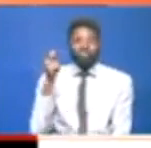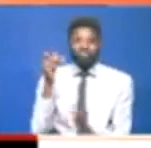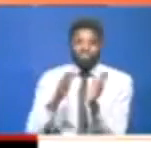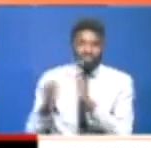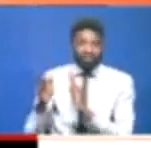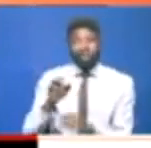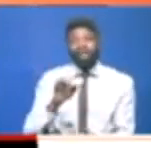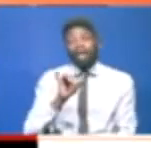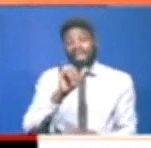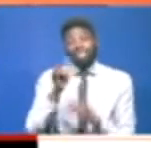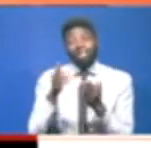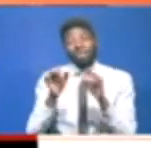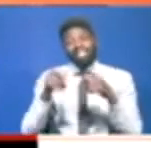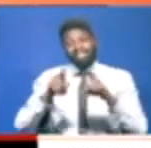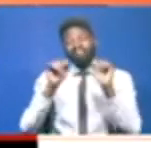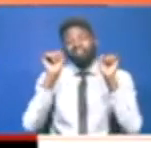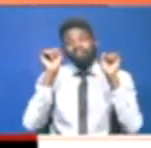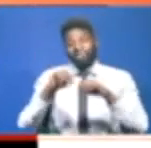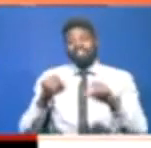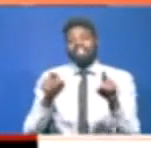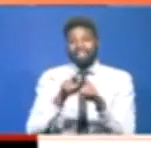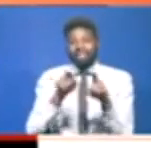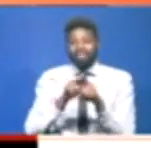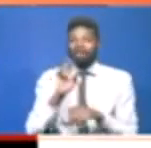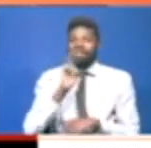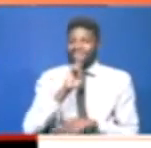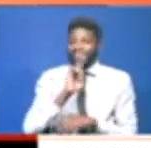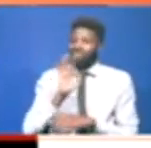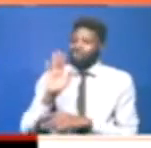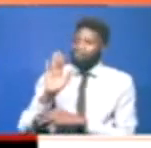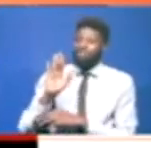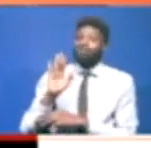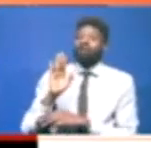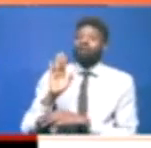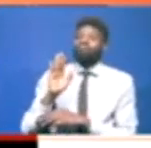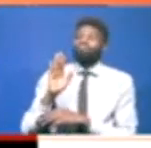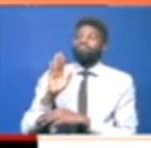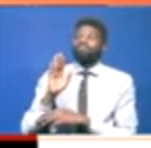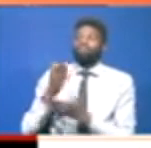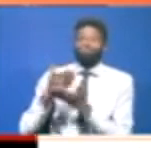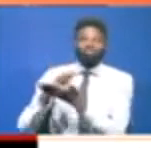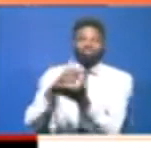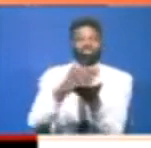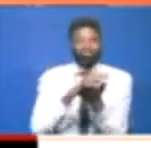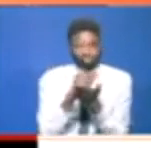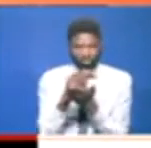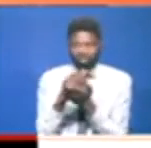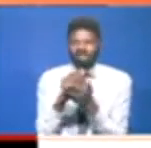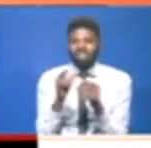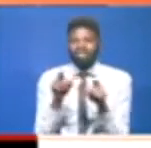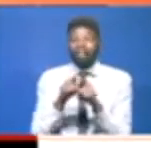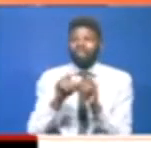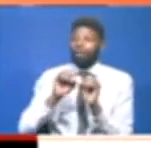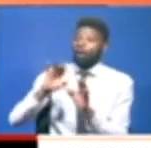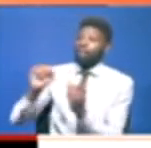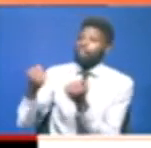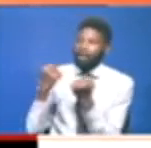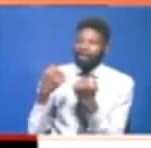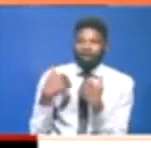then, you're actually spreading your income in terms of the savings, and how that, at the end of it, now you'll be able to